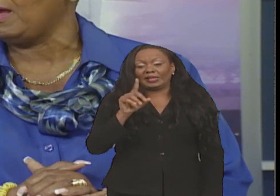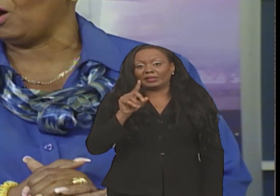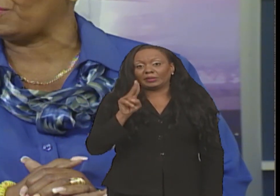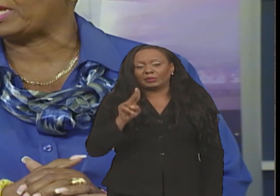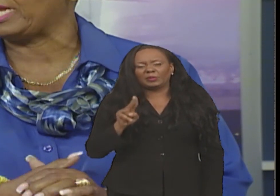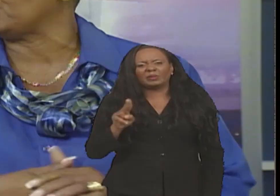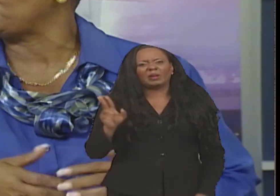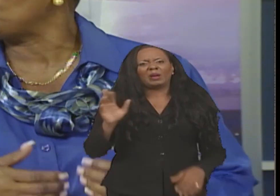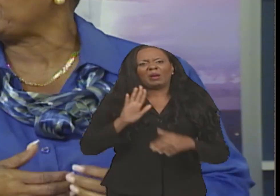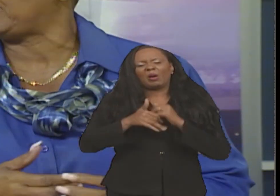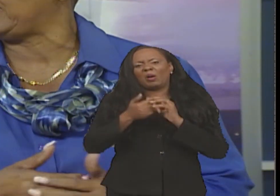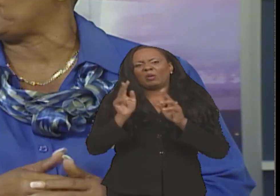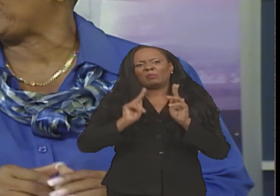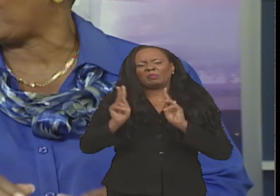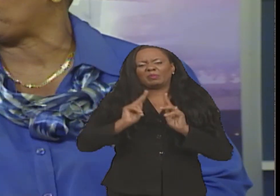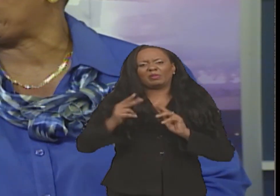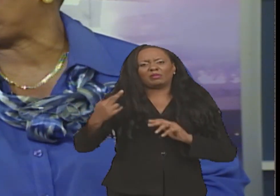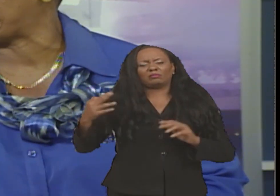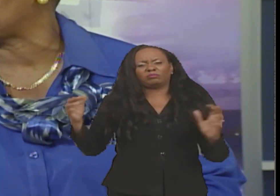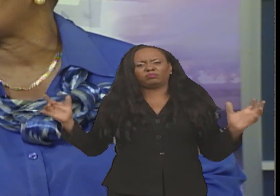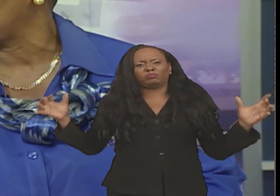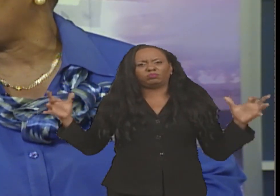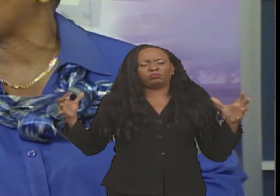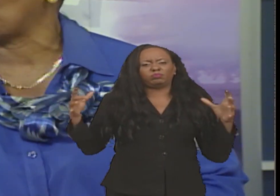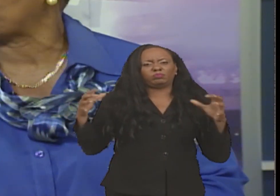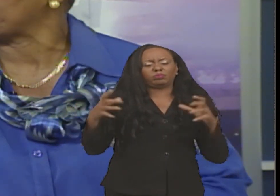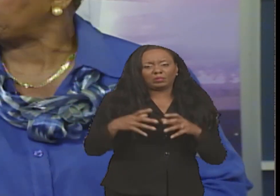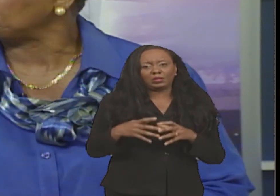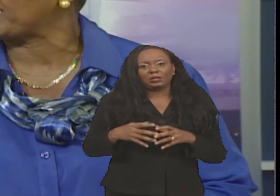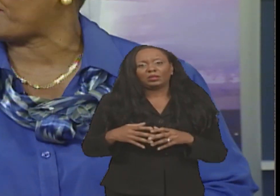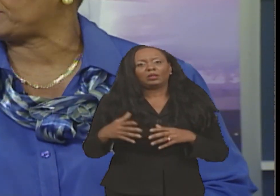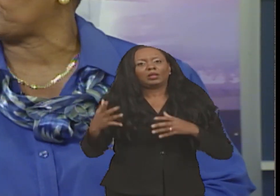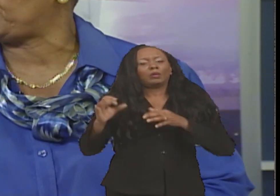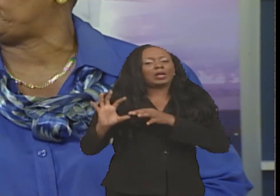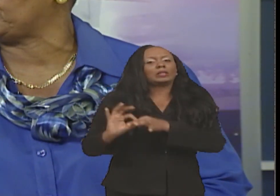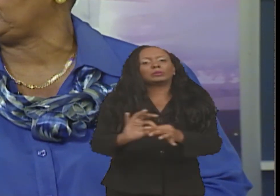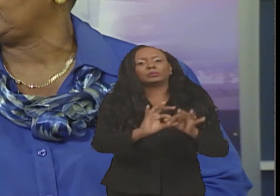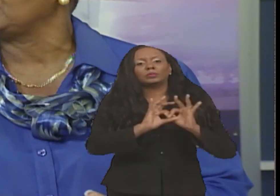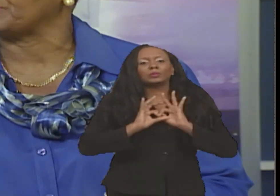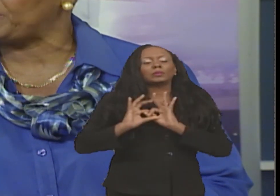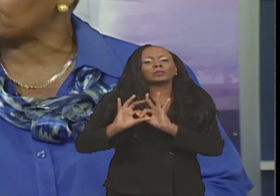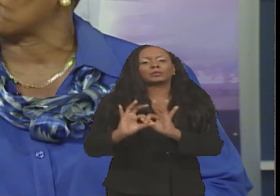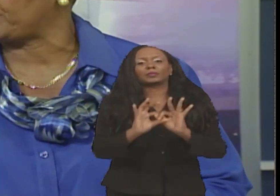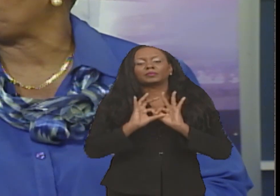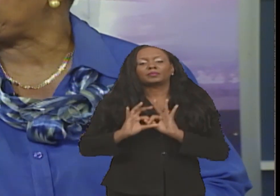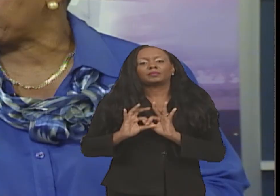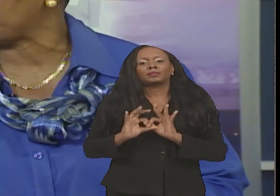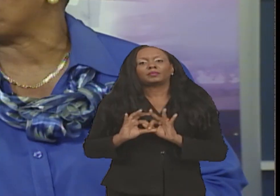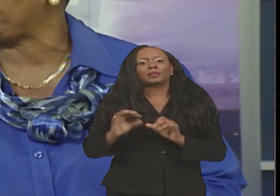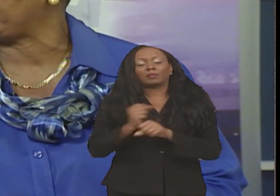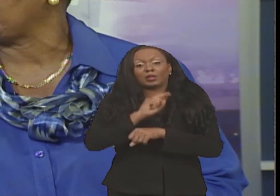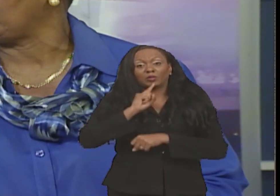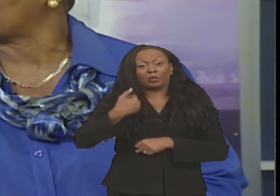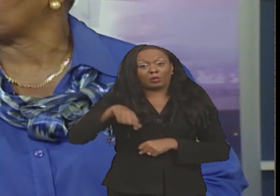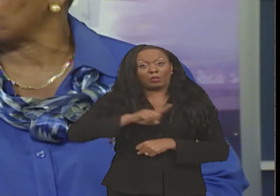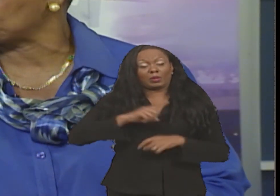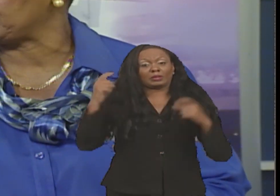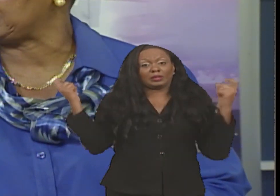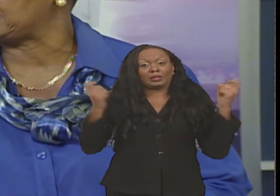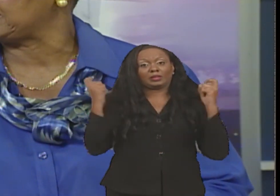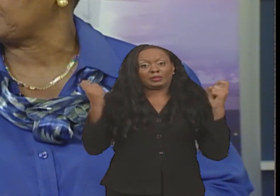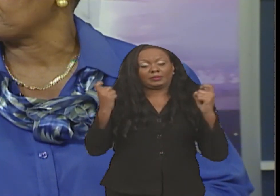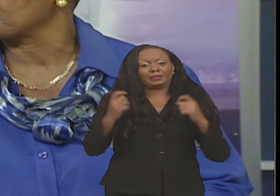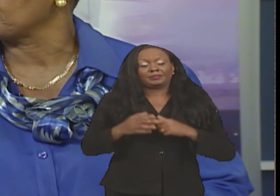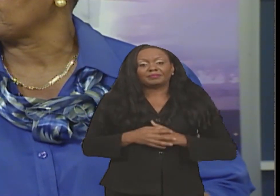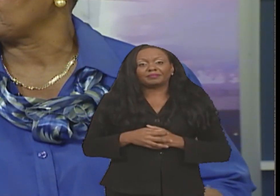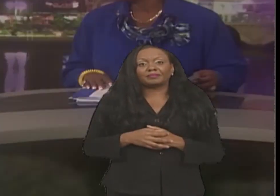volumes of the kind of unity that we have in Barbados and how we can come together as a people to make sure that we celebrate our